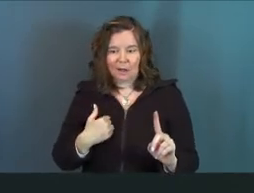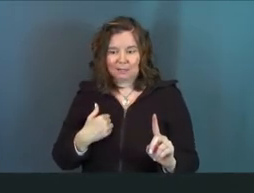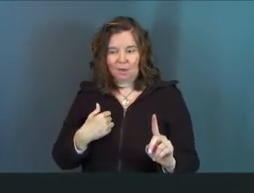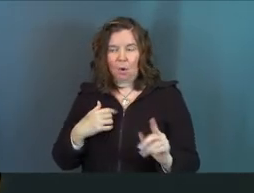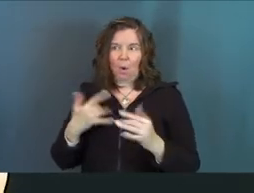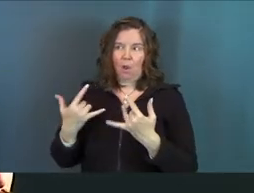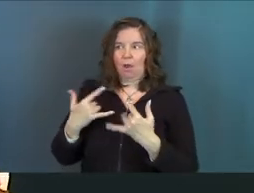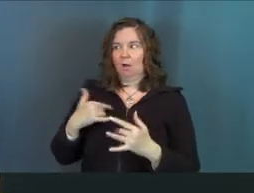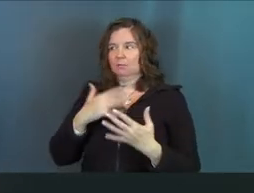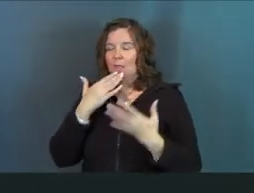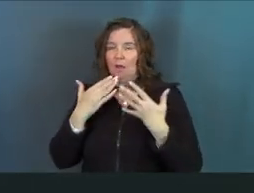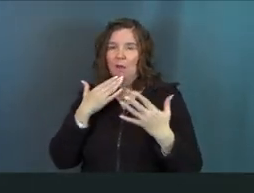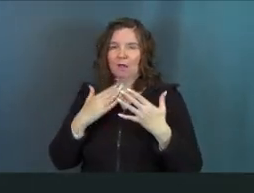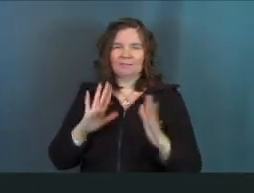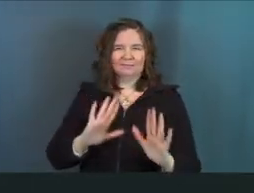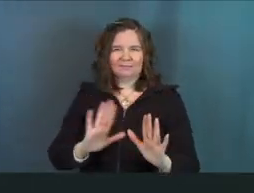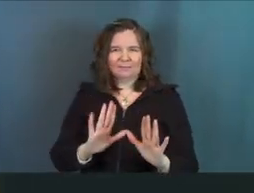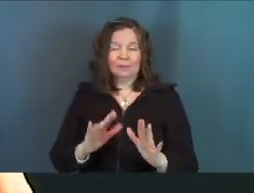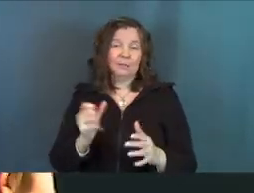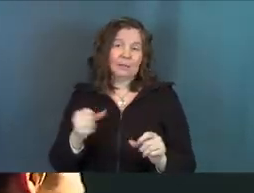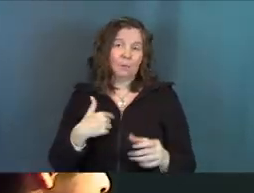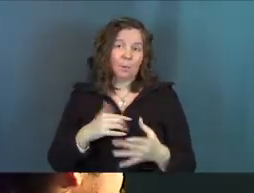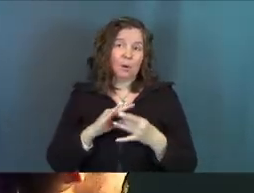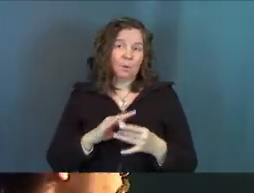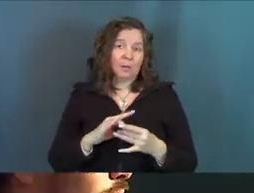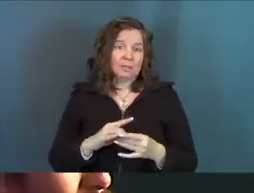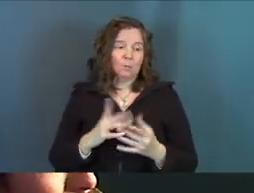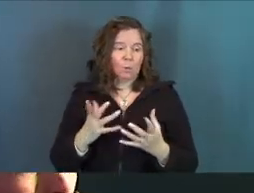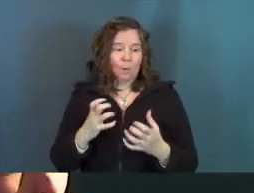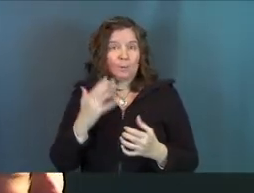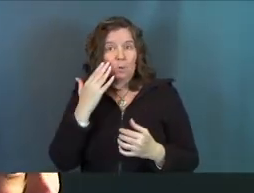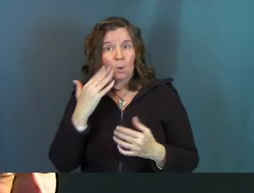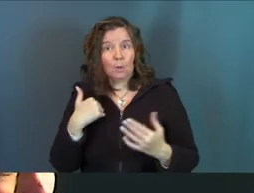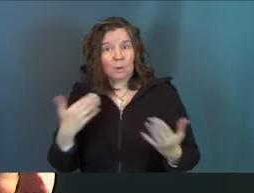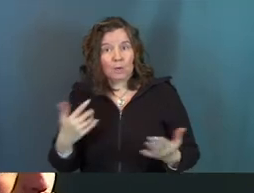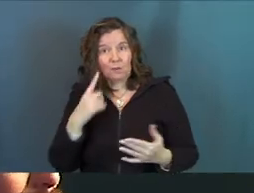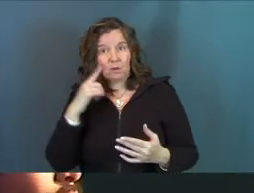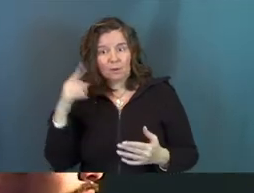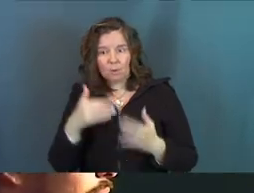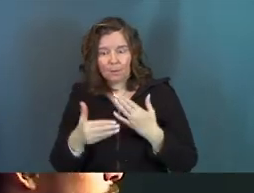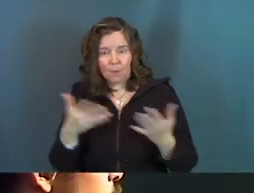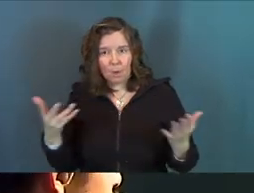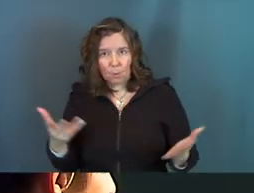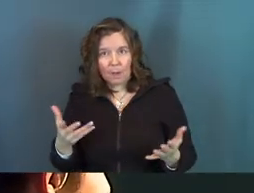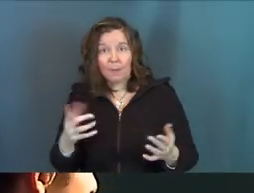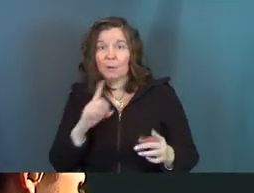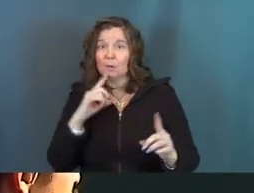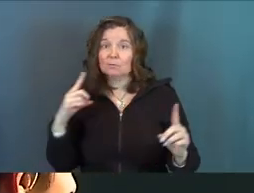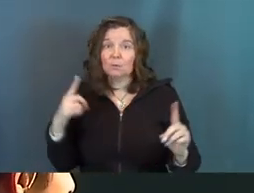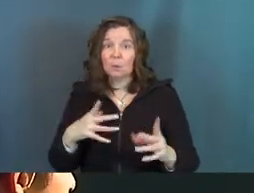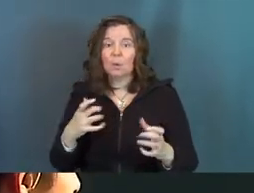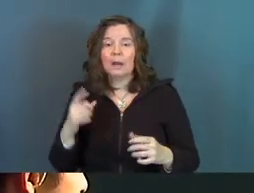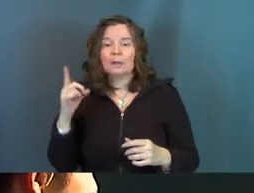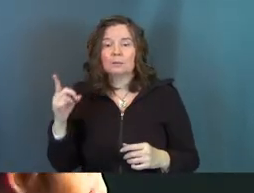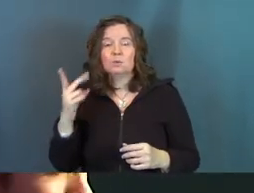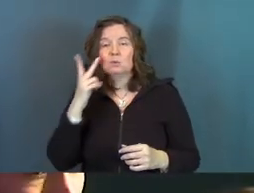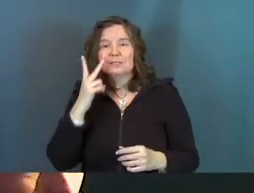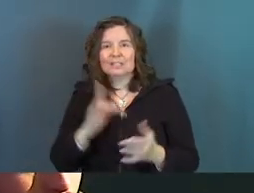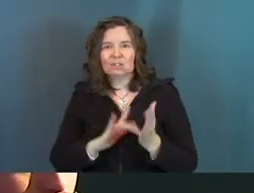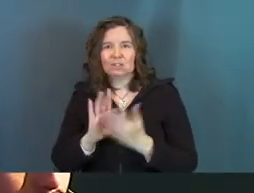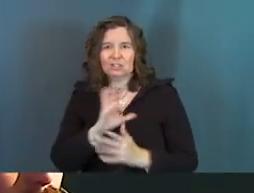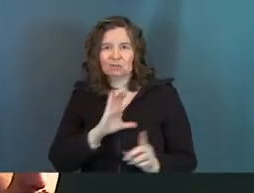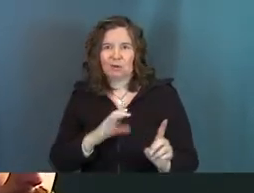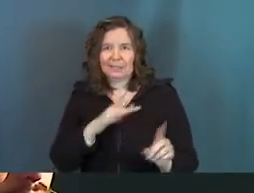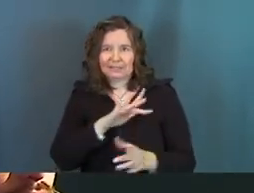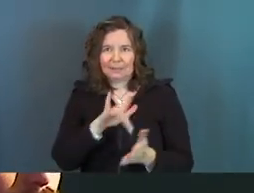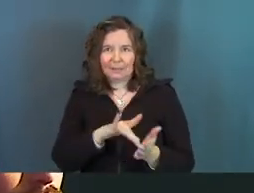wow, I just love you guys so much. Thank you so much. It's like, yeah, we wanted a relationship with him. We wanted him to know that we were here for him no matter what. But ultimately, we wanted him to see Jesus